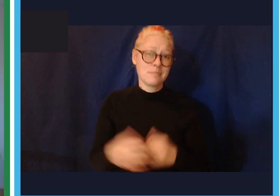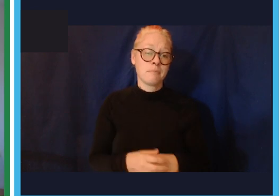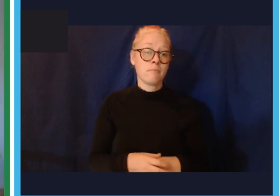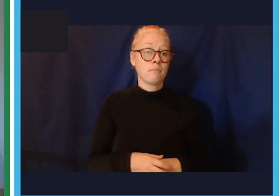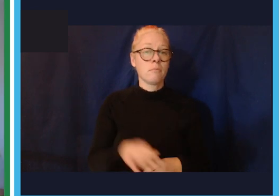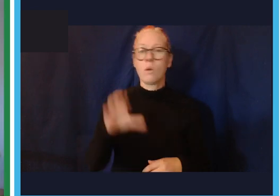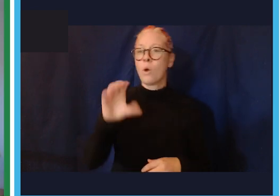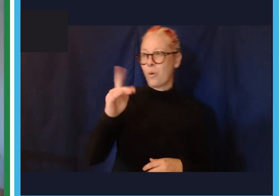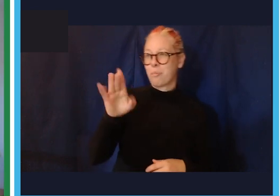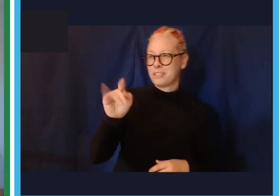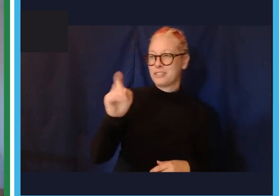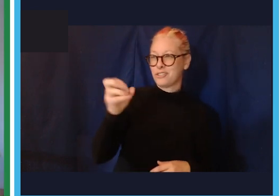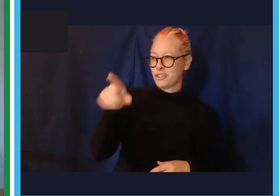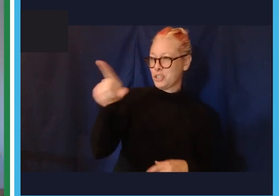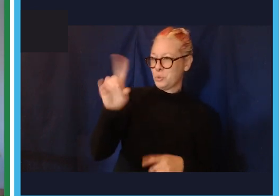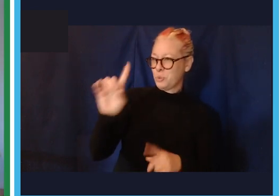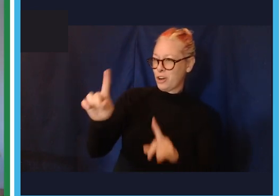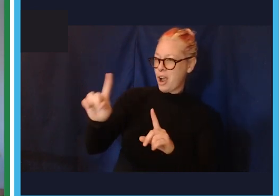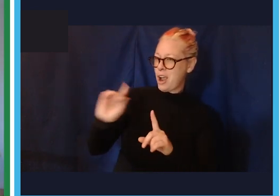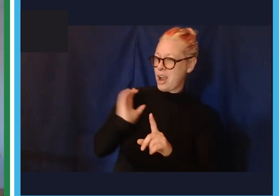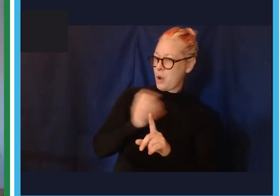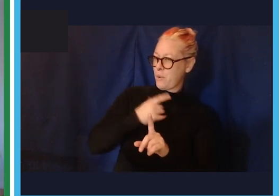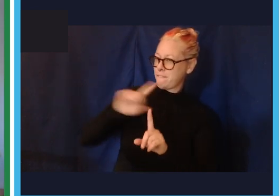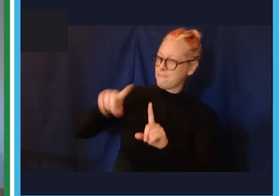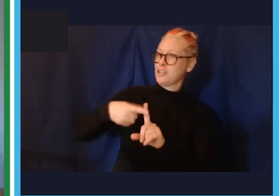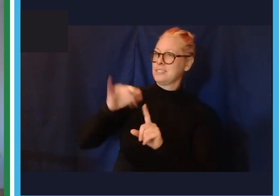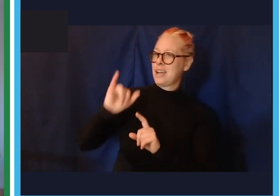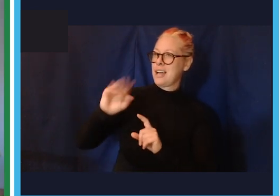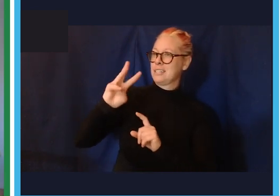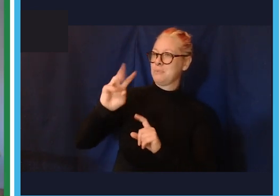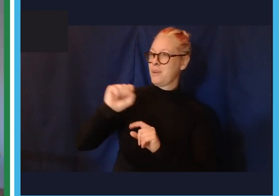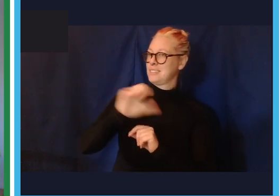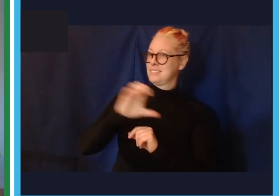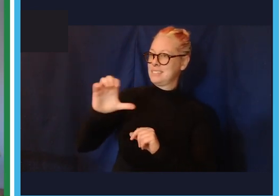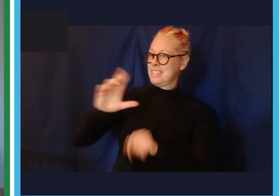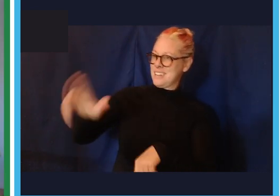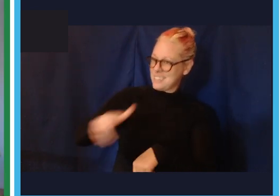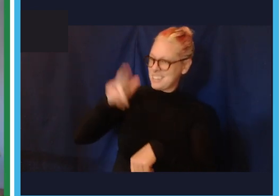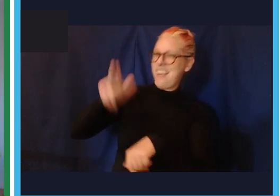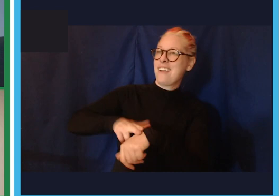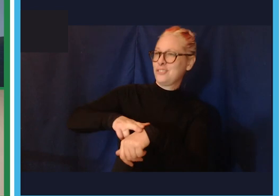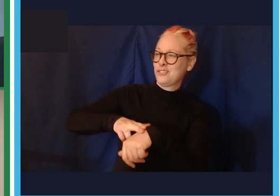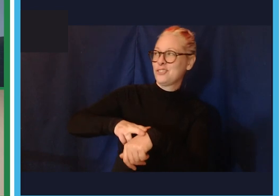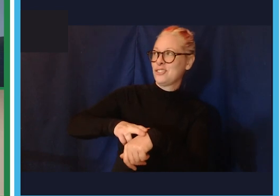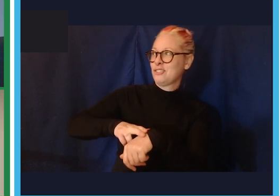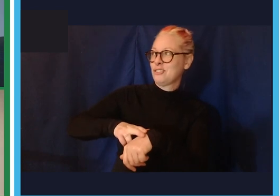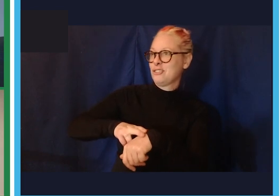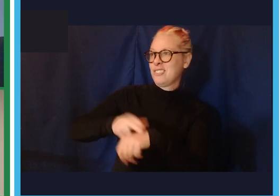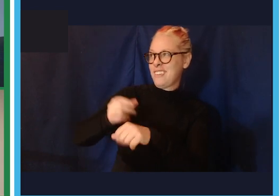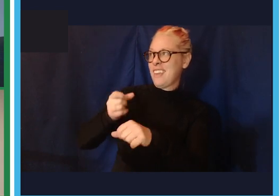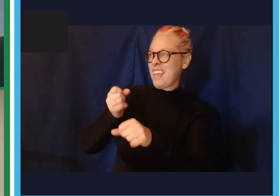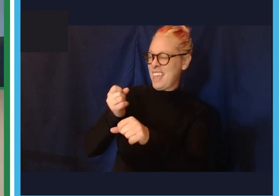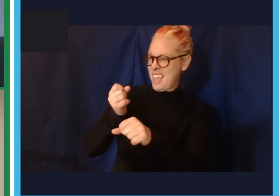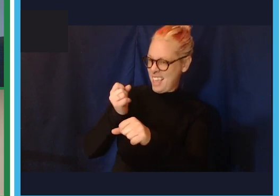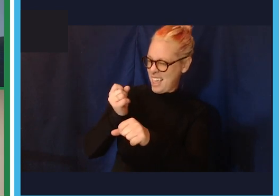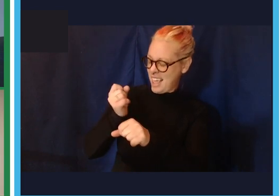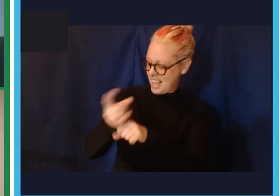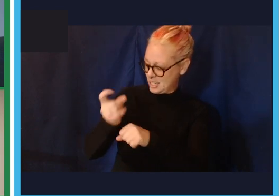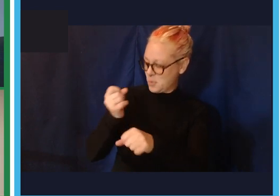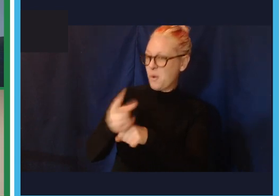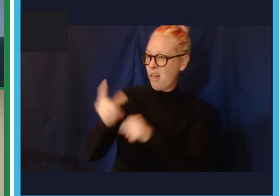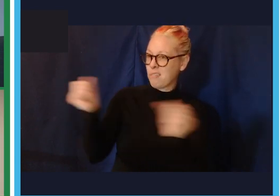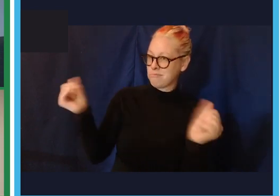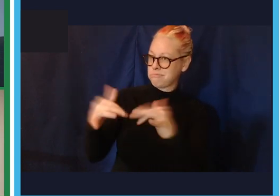for disabled entrepreneurs. You spoke for that, and thank you again for that. And that is part, and you are one of IWSCC's